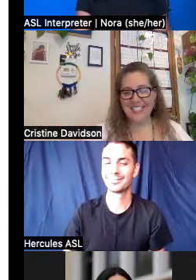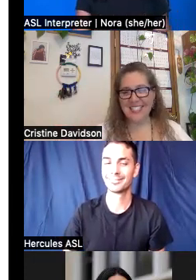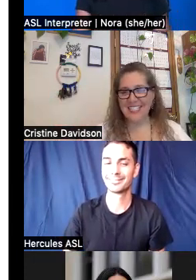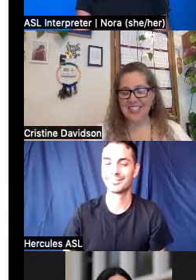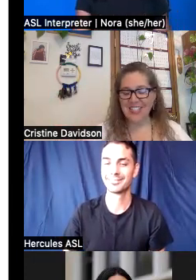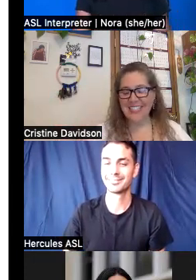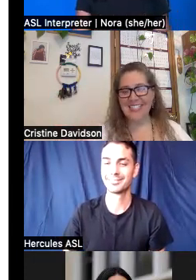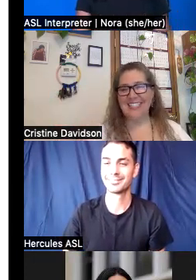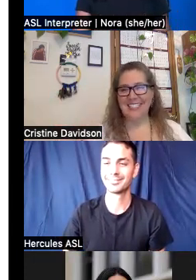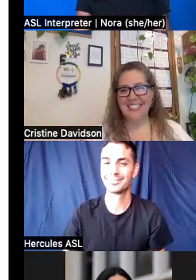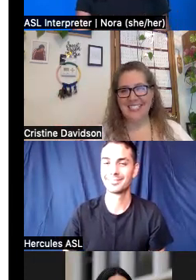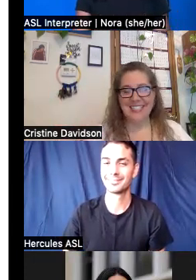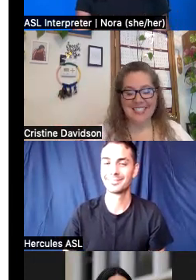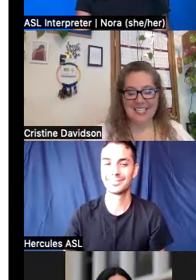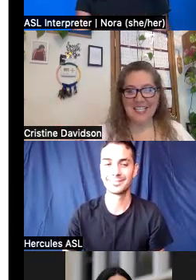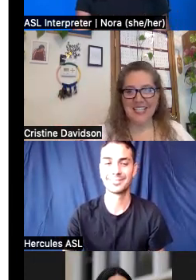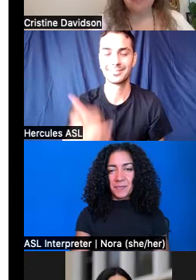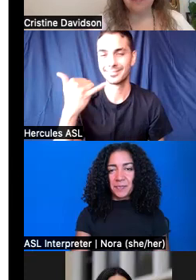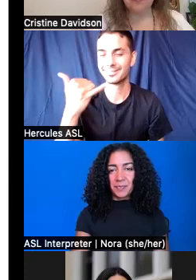very nice to see you.